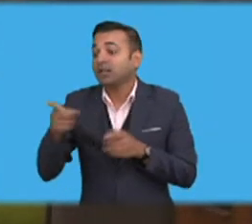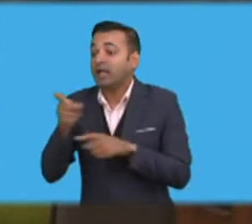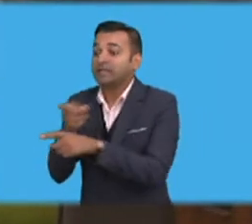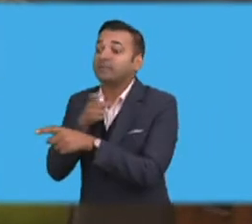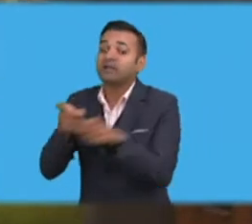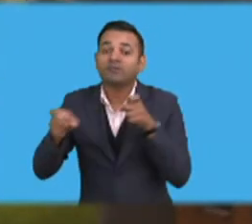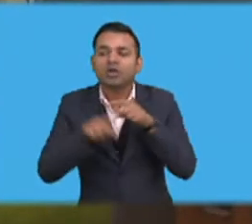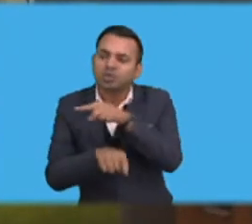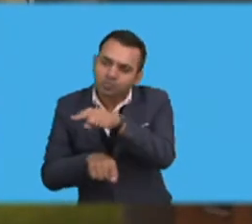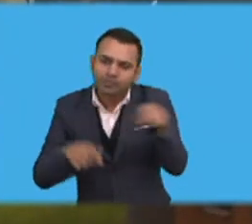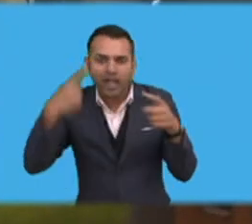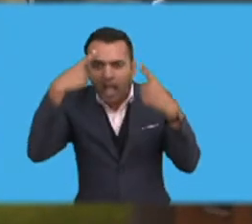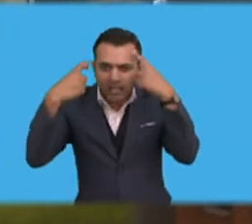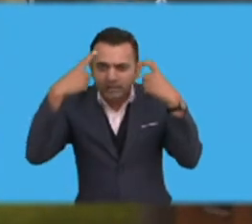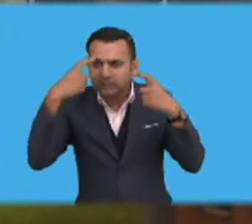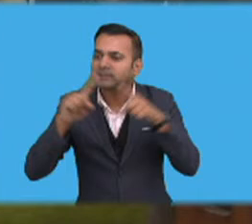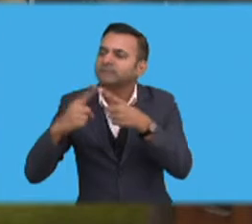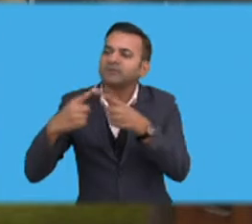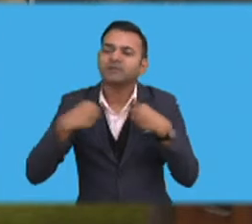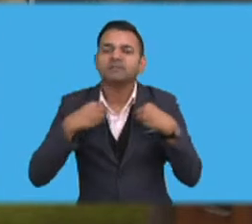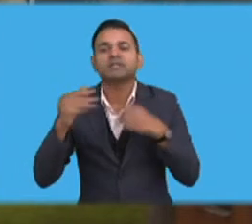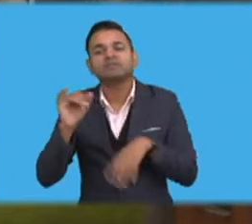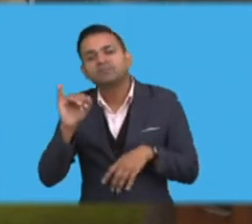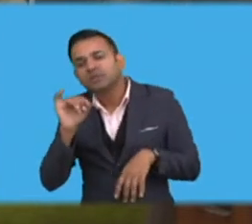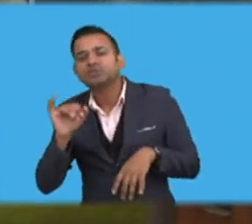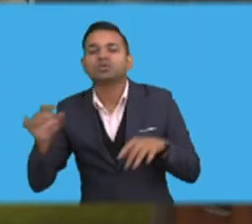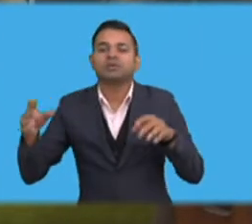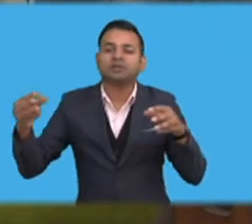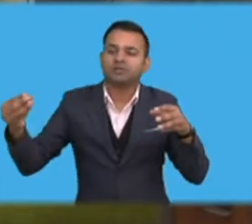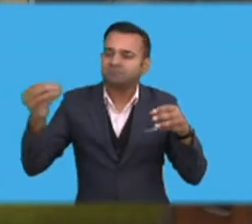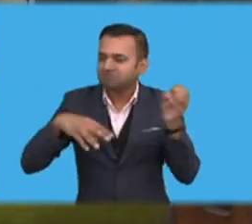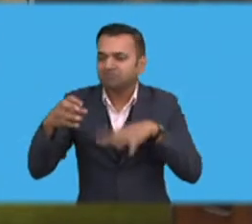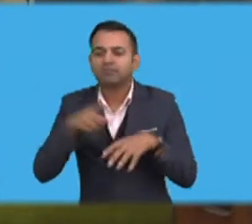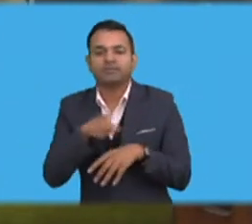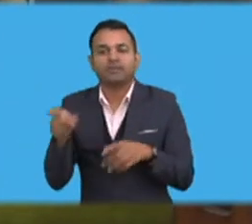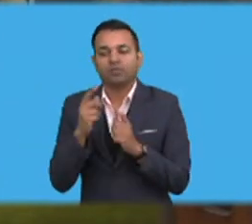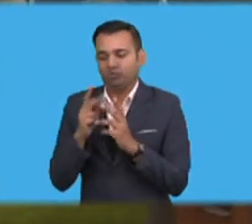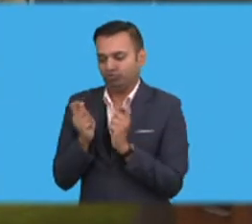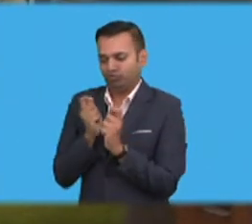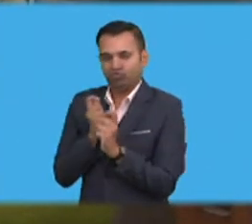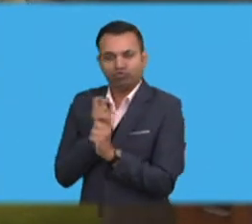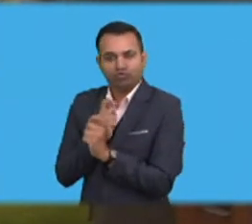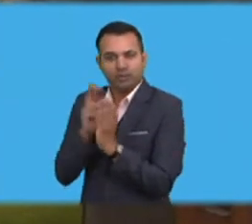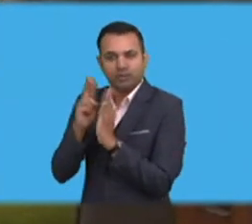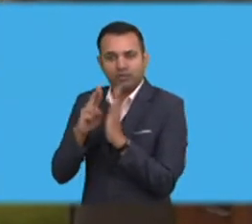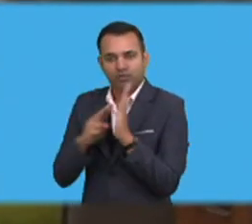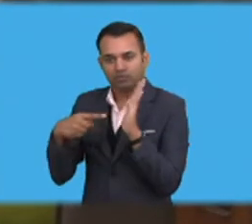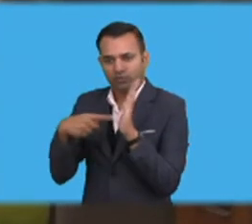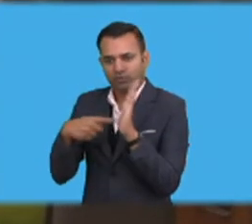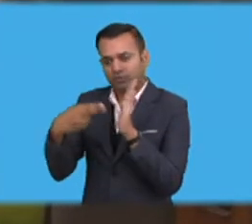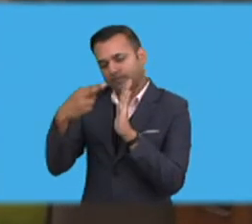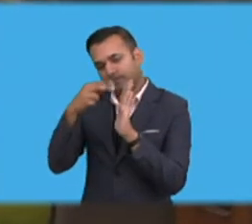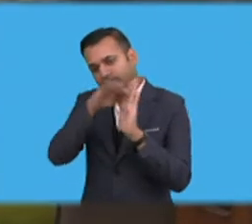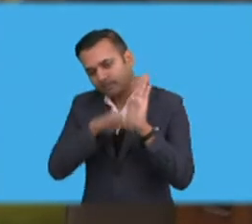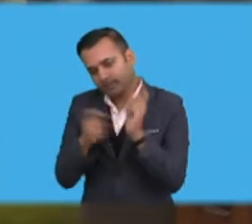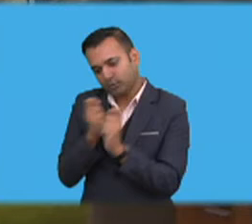for the review of the law. Madam Speaker, following the enactment of the new law and based on further consultation with the general insurance industry, we